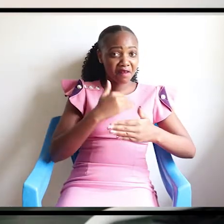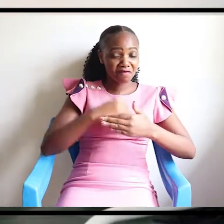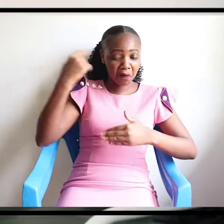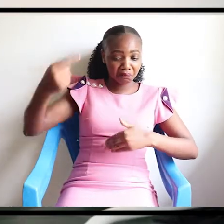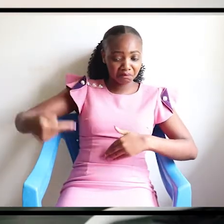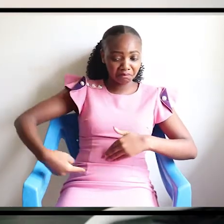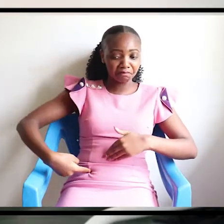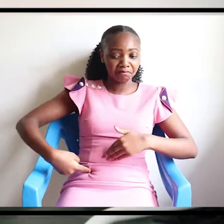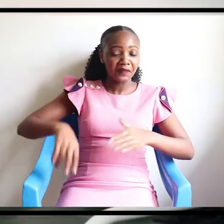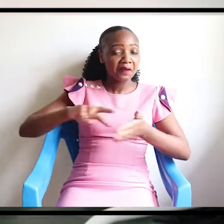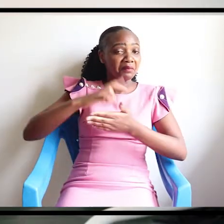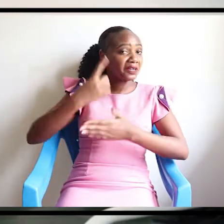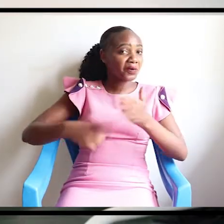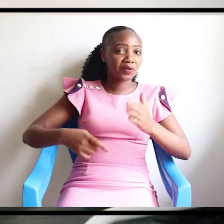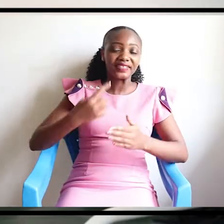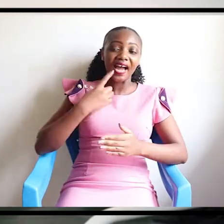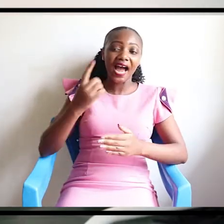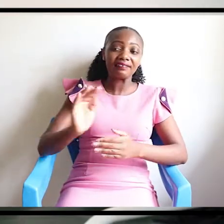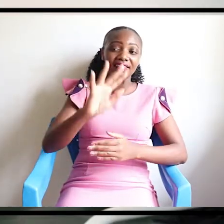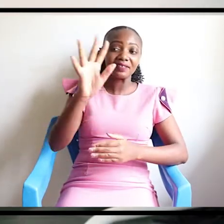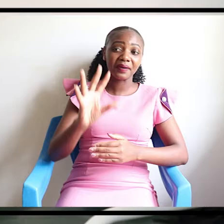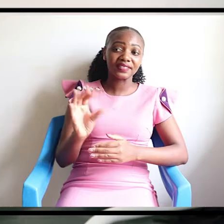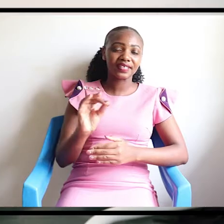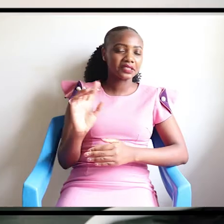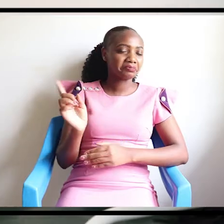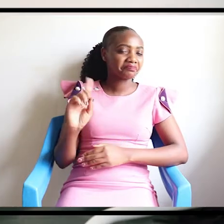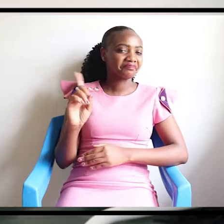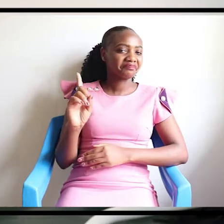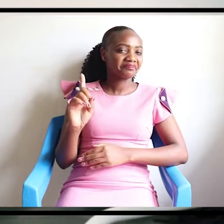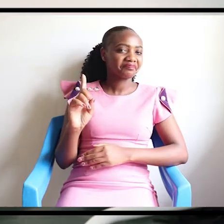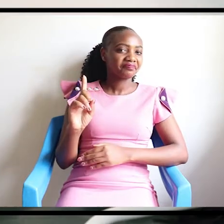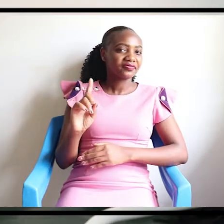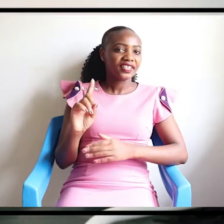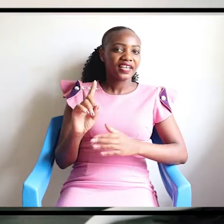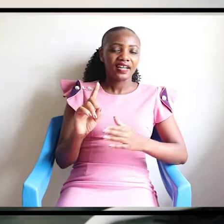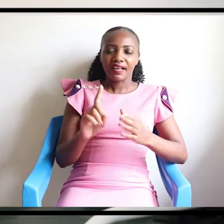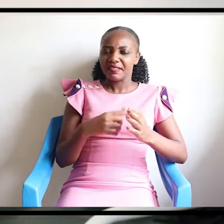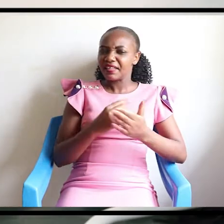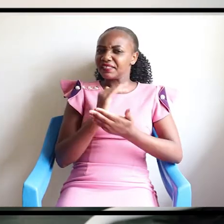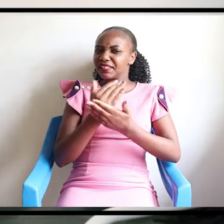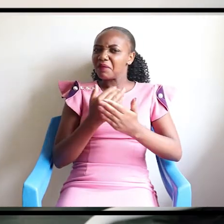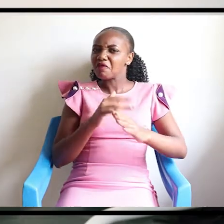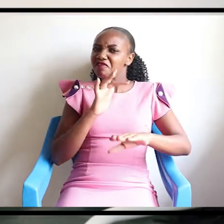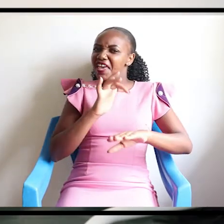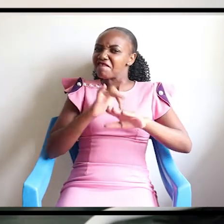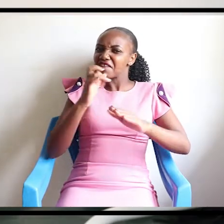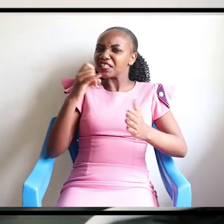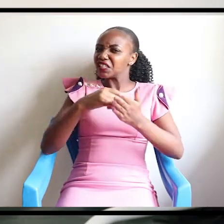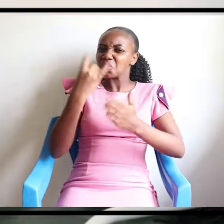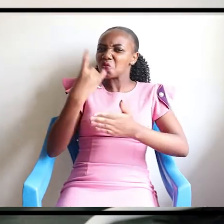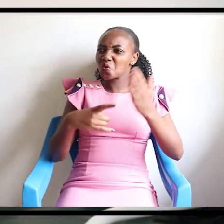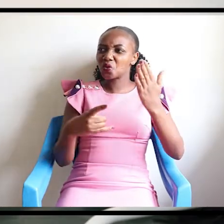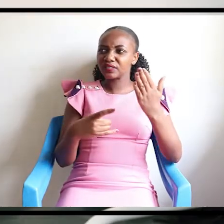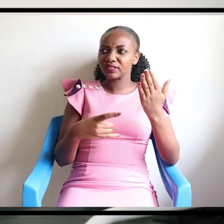not 100% like the other methods. And some of the side effects would include a little bit of